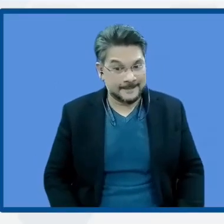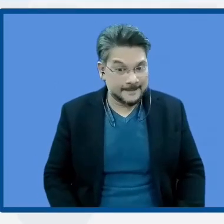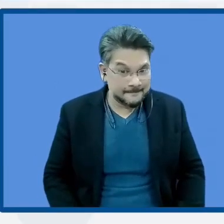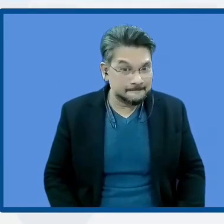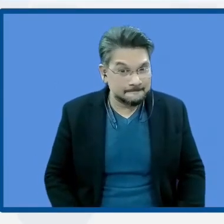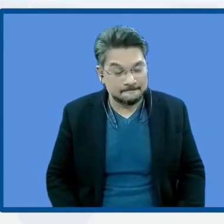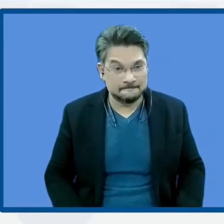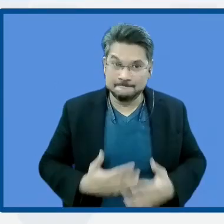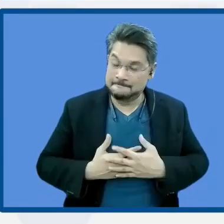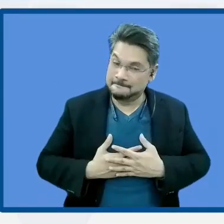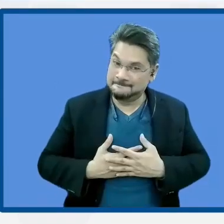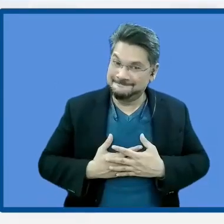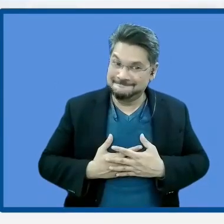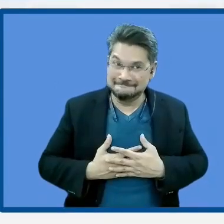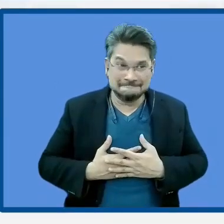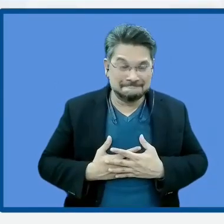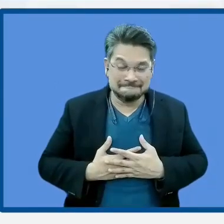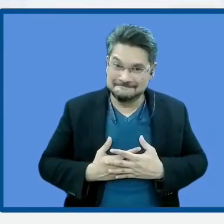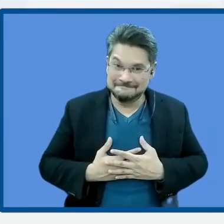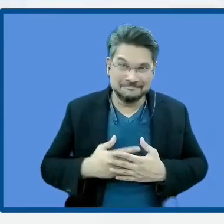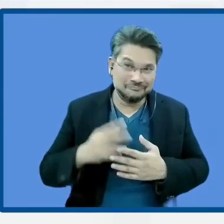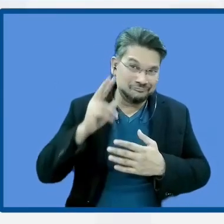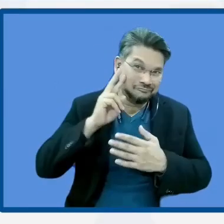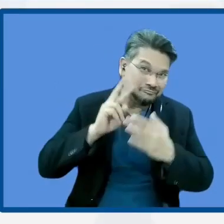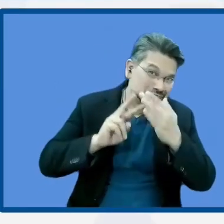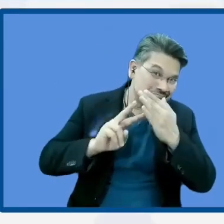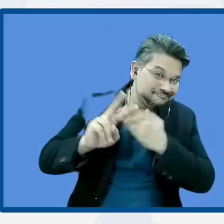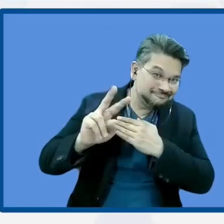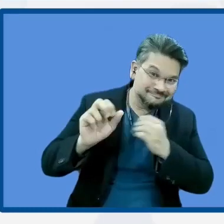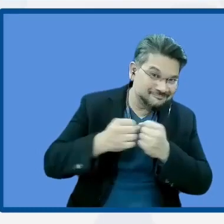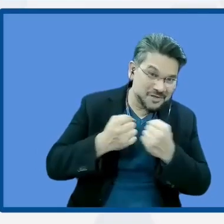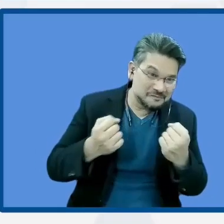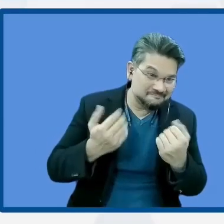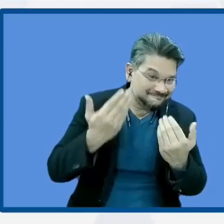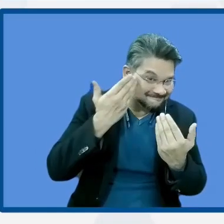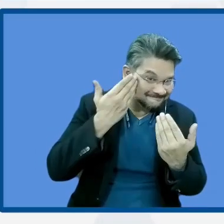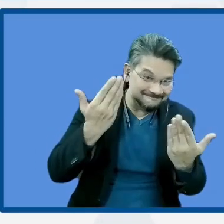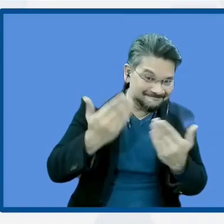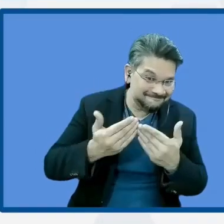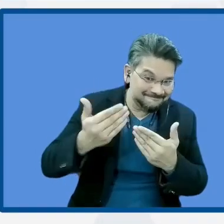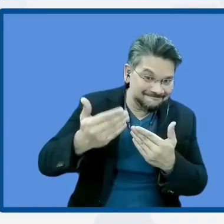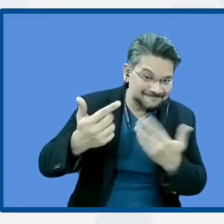I cannot see the future, so I'm not really sure about the challenges in the next 7 years.